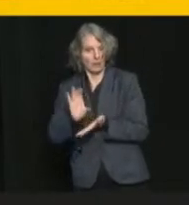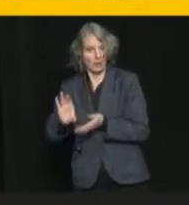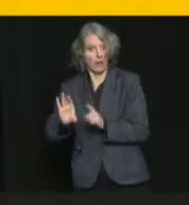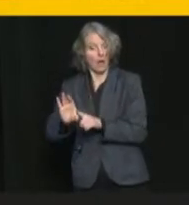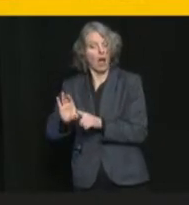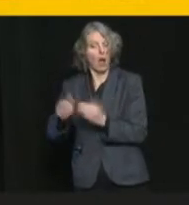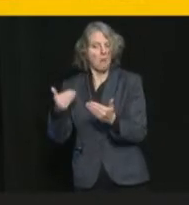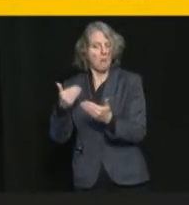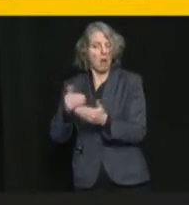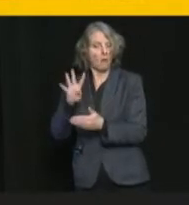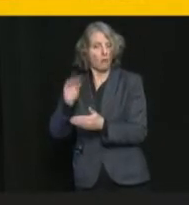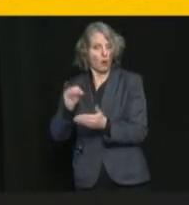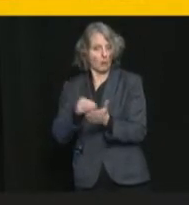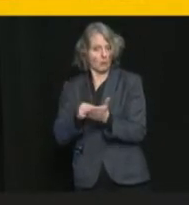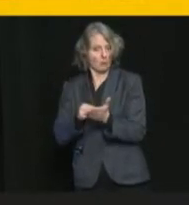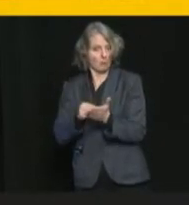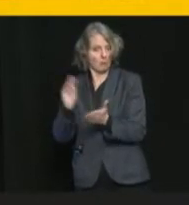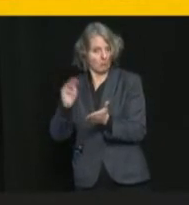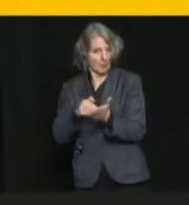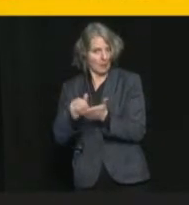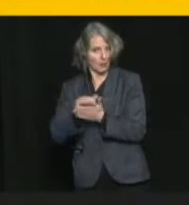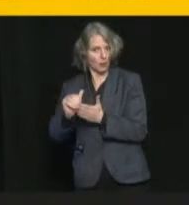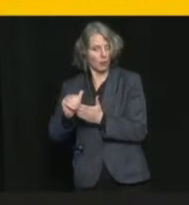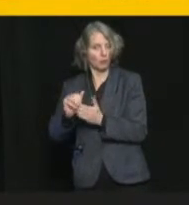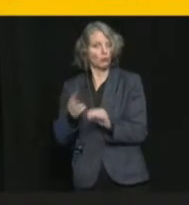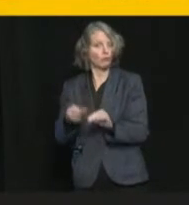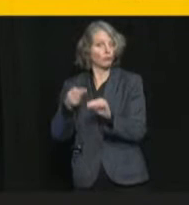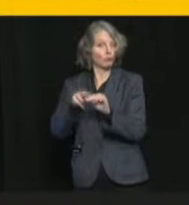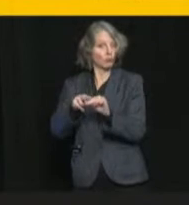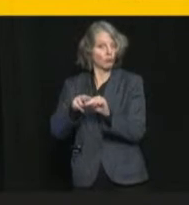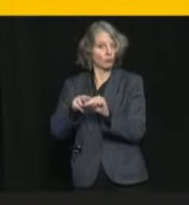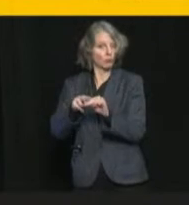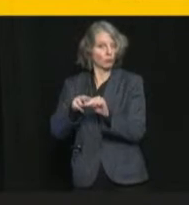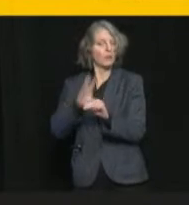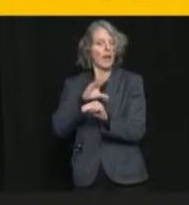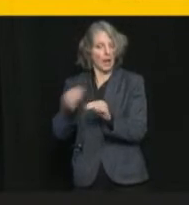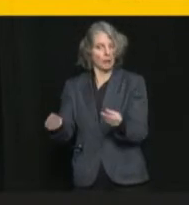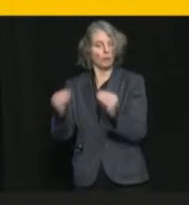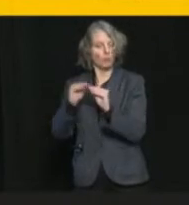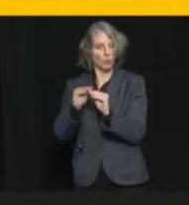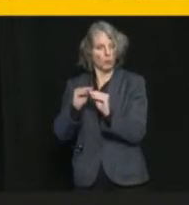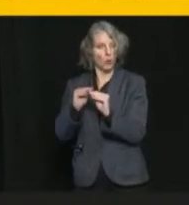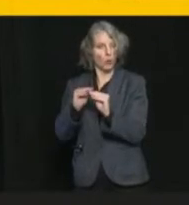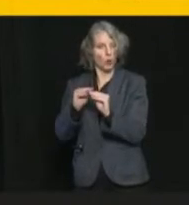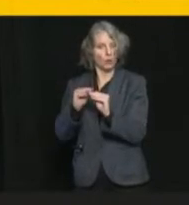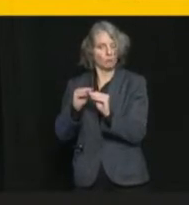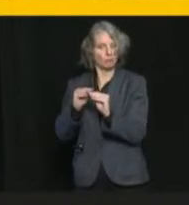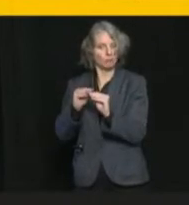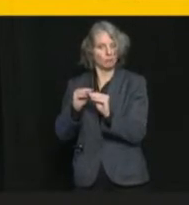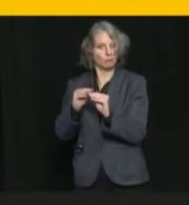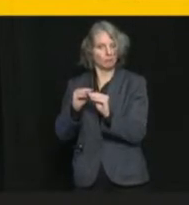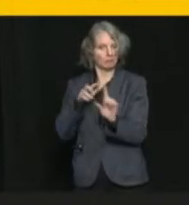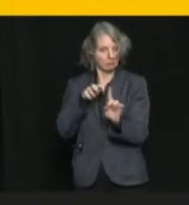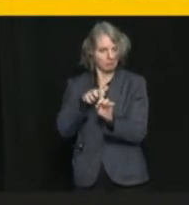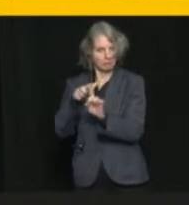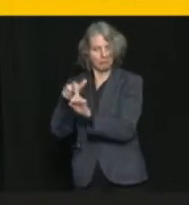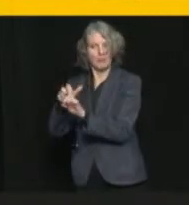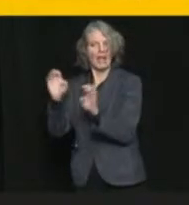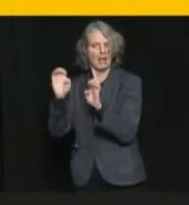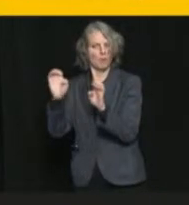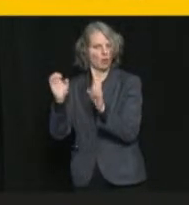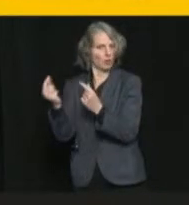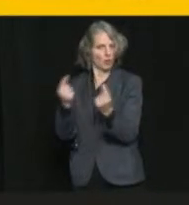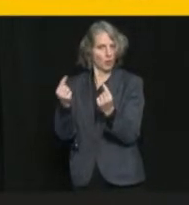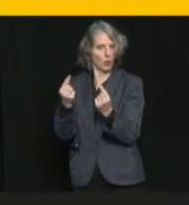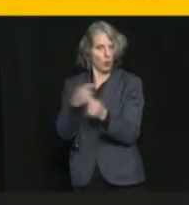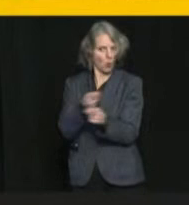million to increase and further spread the emergency measures in order to help people experiencing